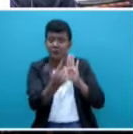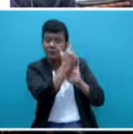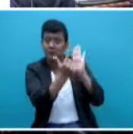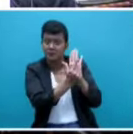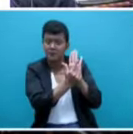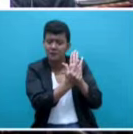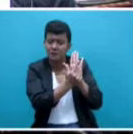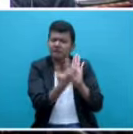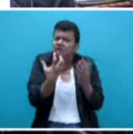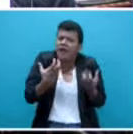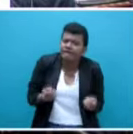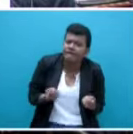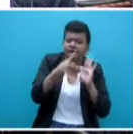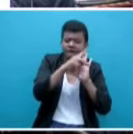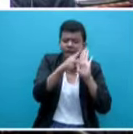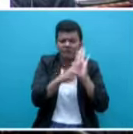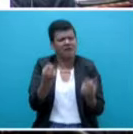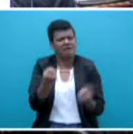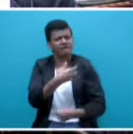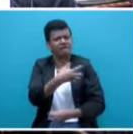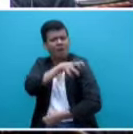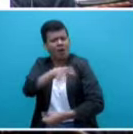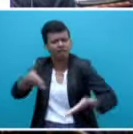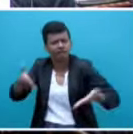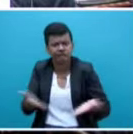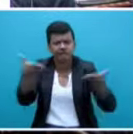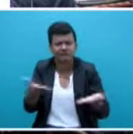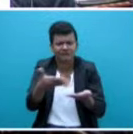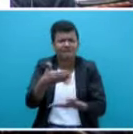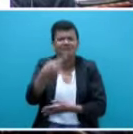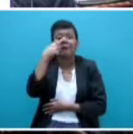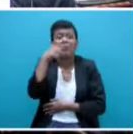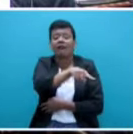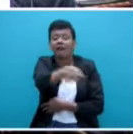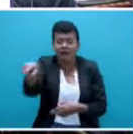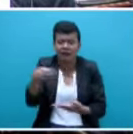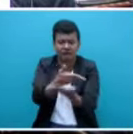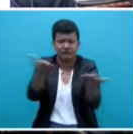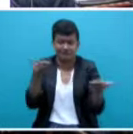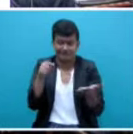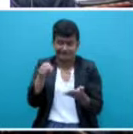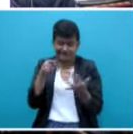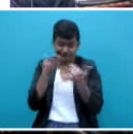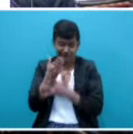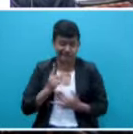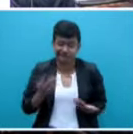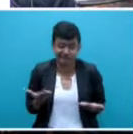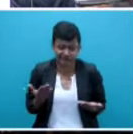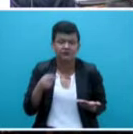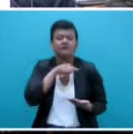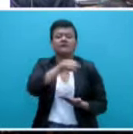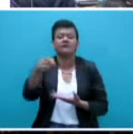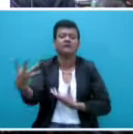people in a very tangible manner. And this is through the involvement of the people in the standing committees